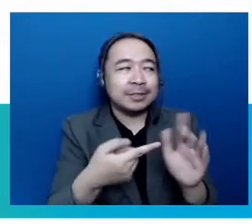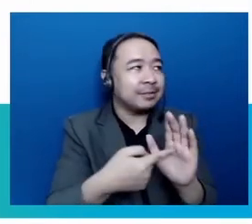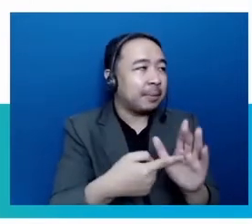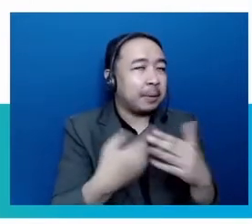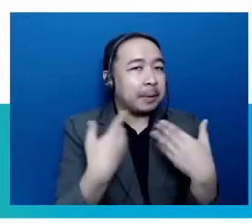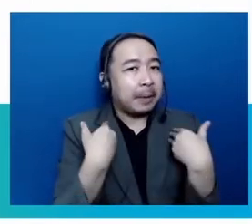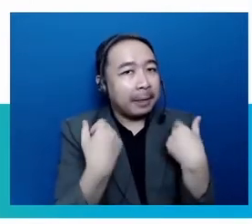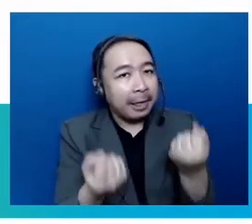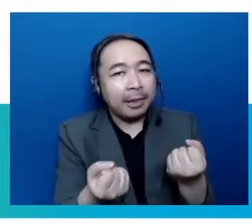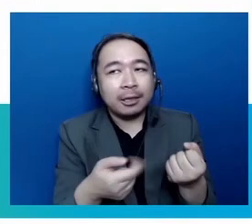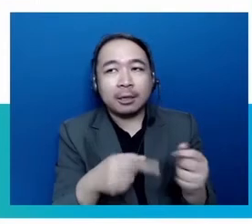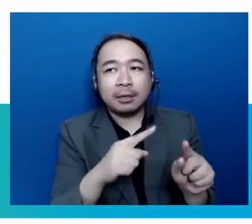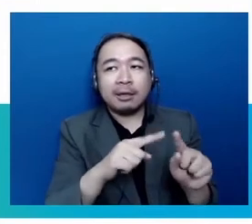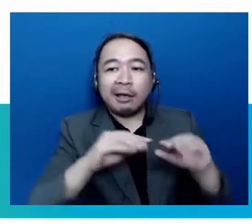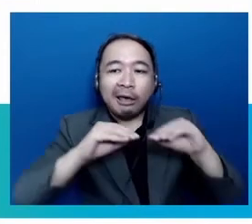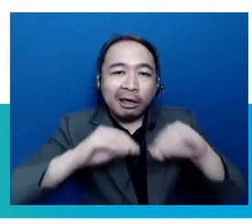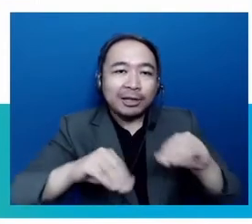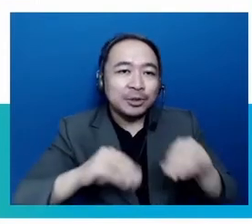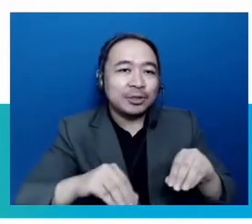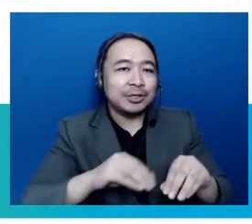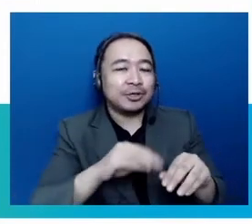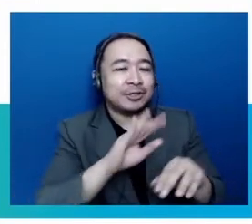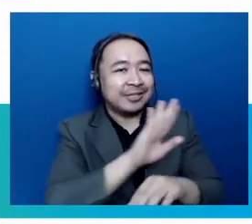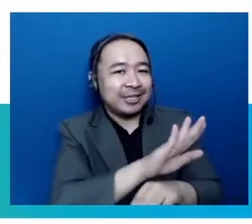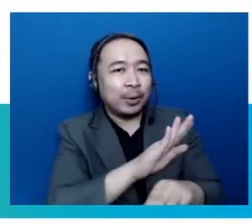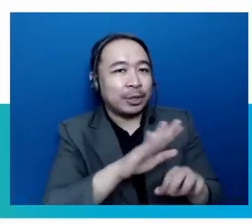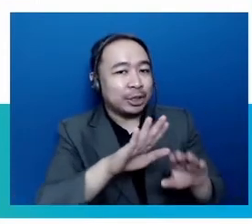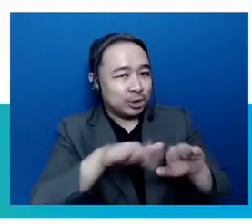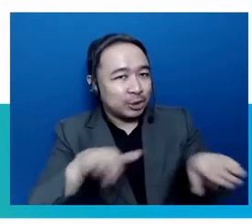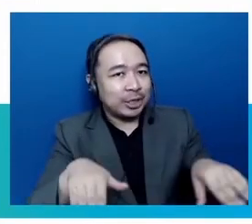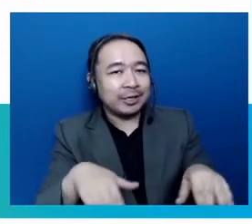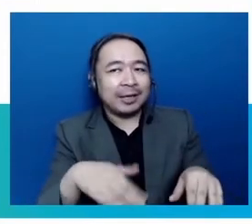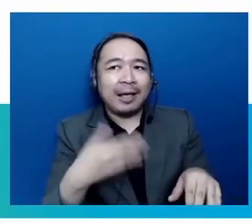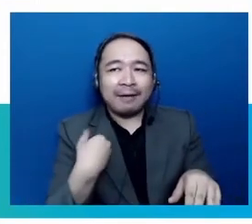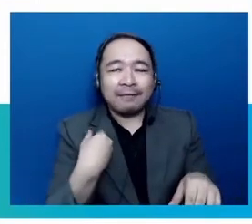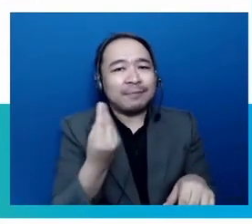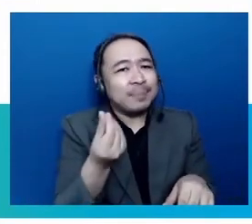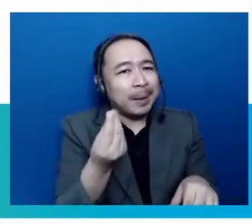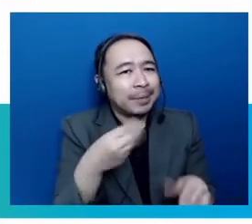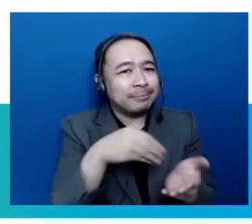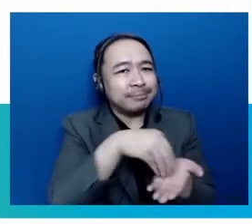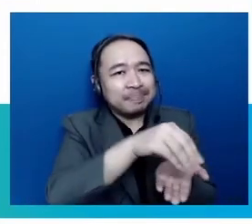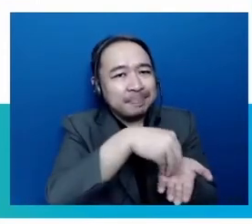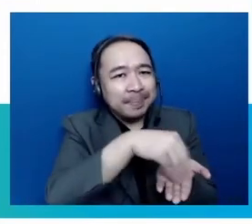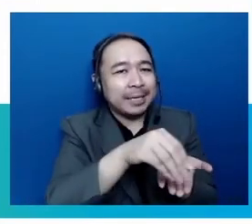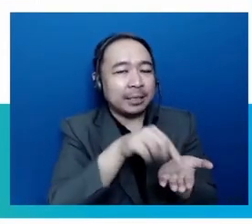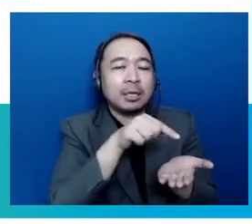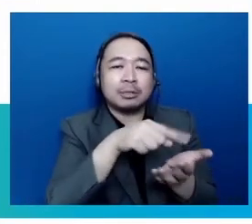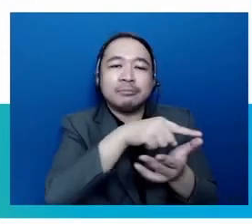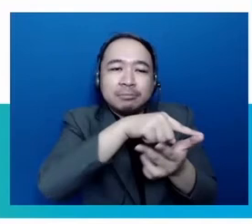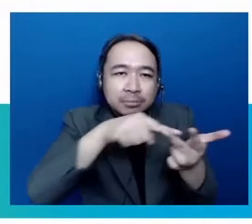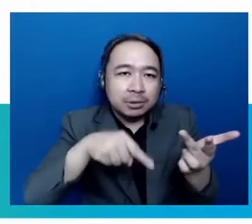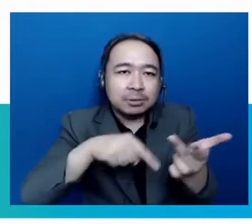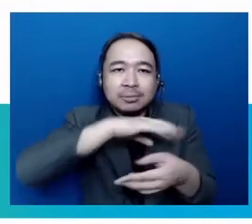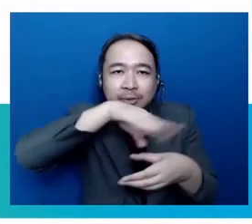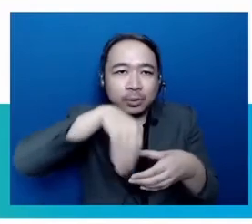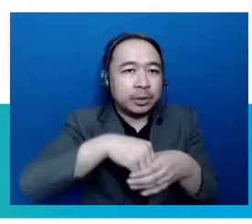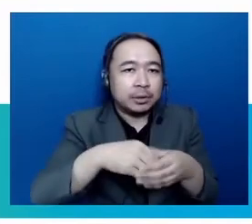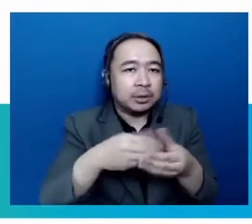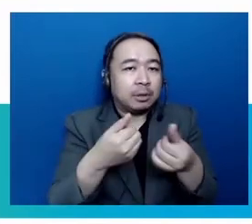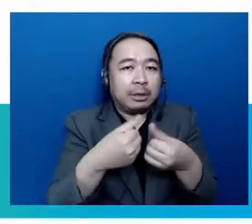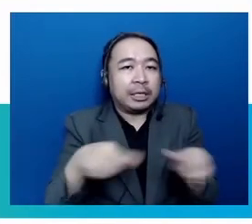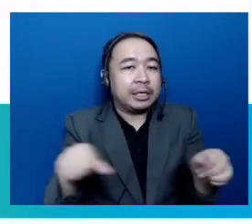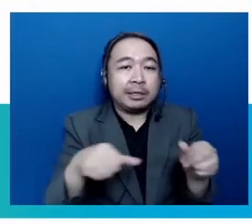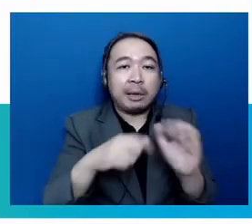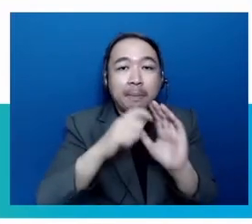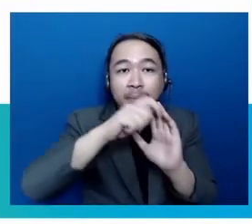children, hazard pay. So these are things that we need to consider when we work with them. And really, when in any waste management project, they need